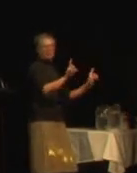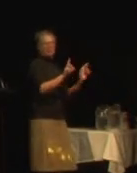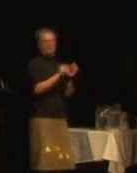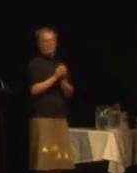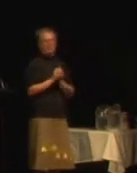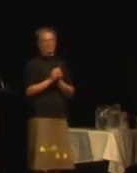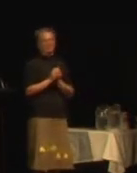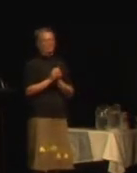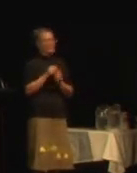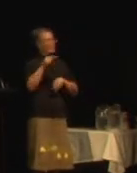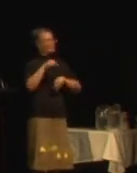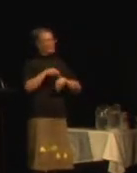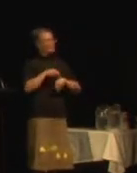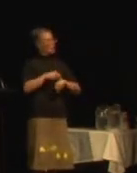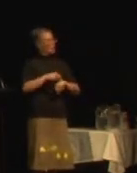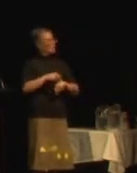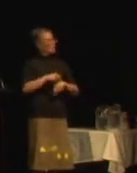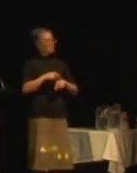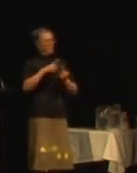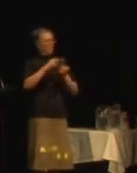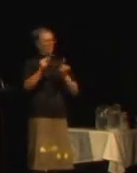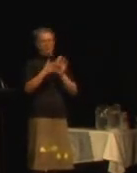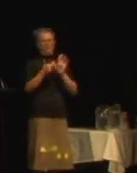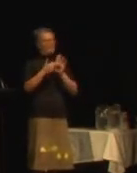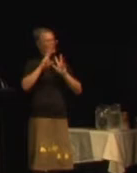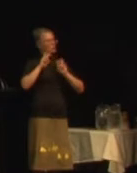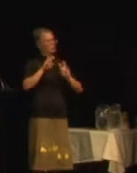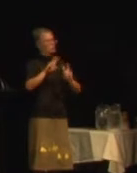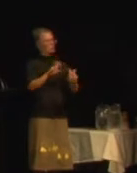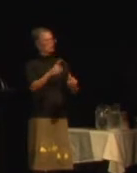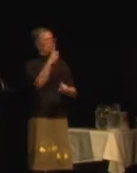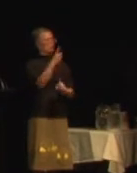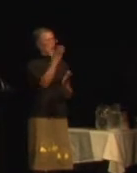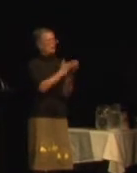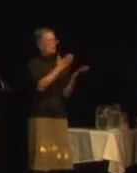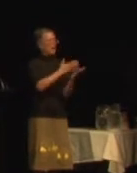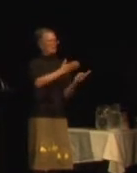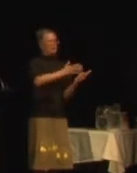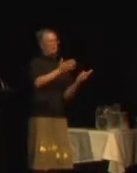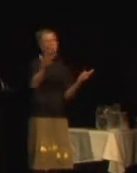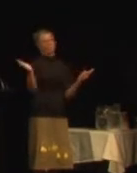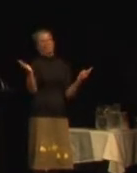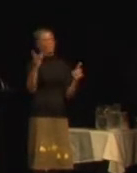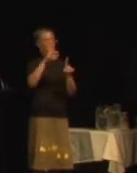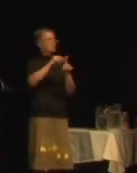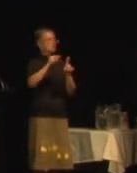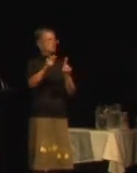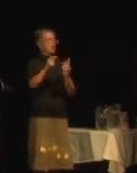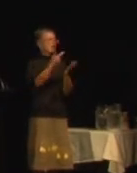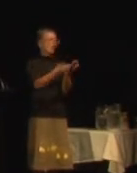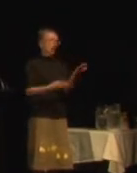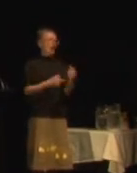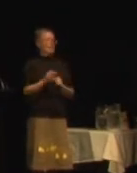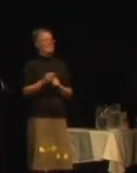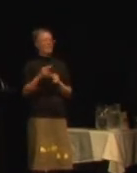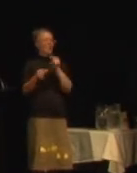DigitalNZ's search service was just one in a constellation of other activities that the team undertook. Digitization guides, remix